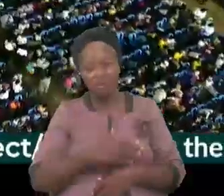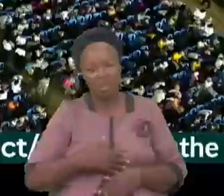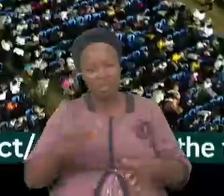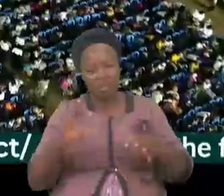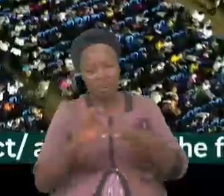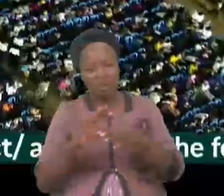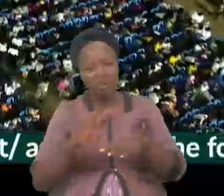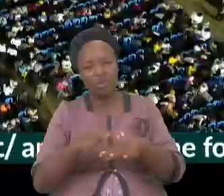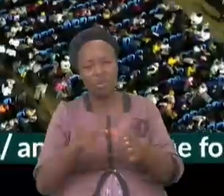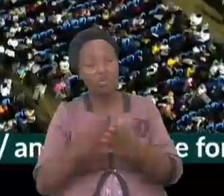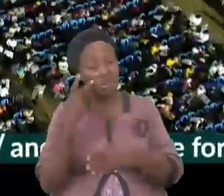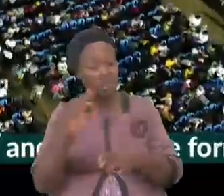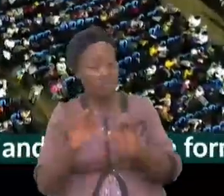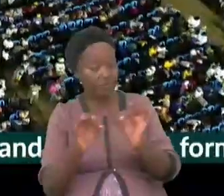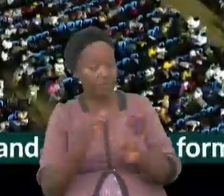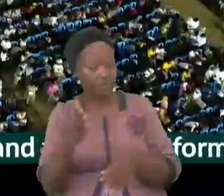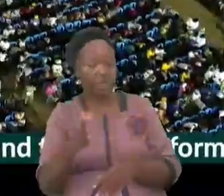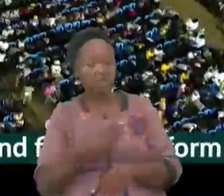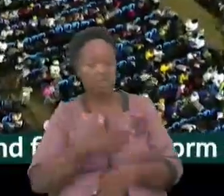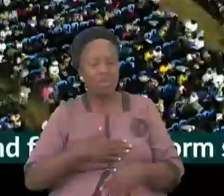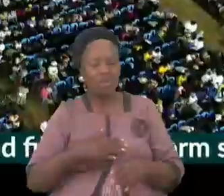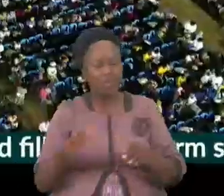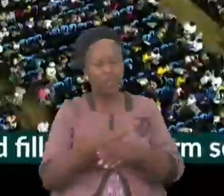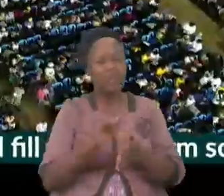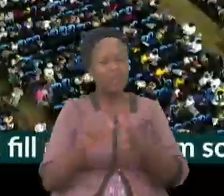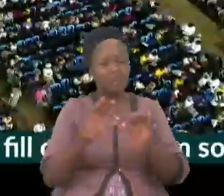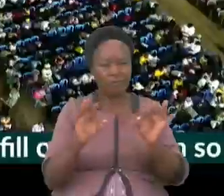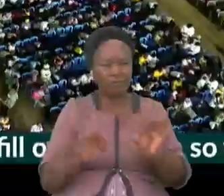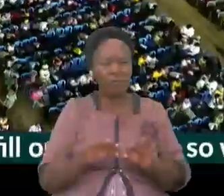and send it. It will enable us to help you more